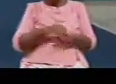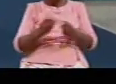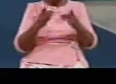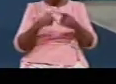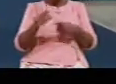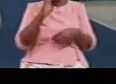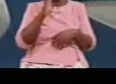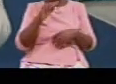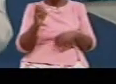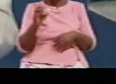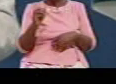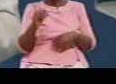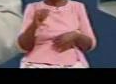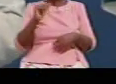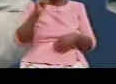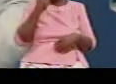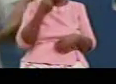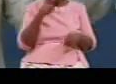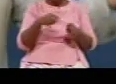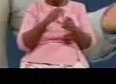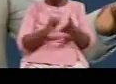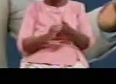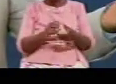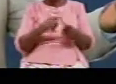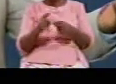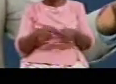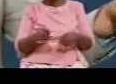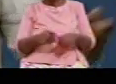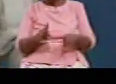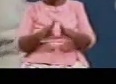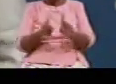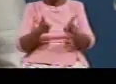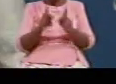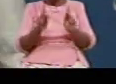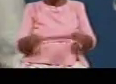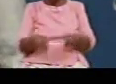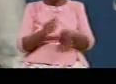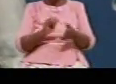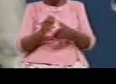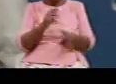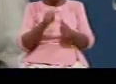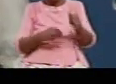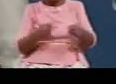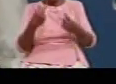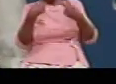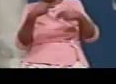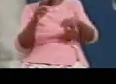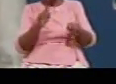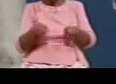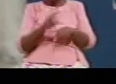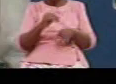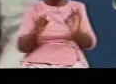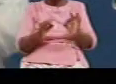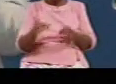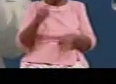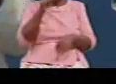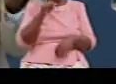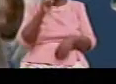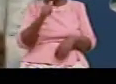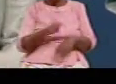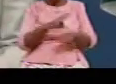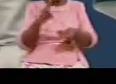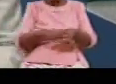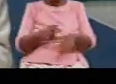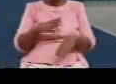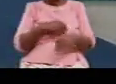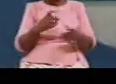the odd man, the odd woman out. They look at me as if I'm queer, as if I'm not normal,